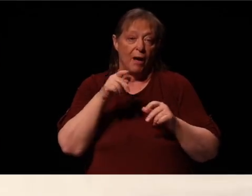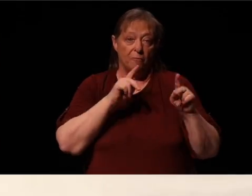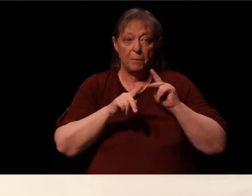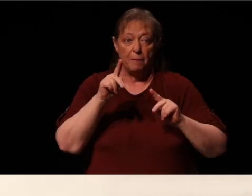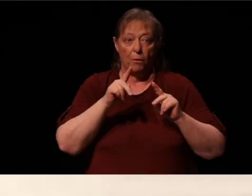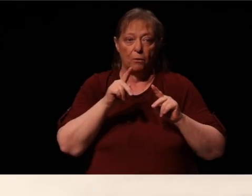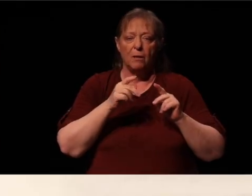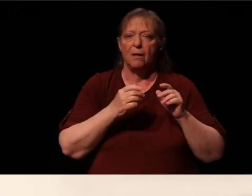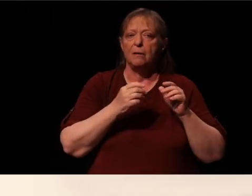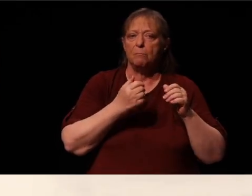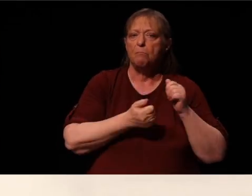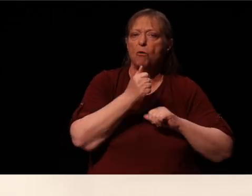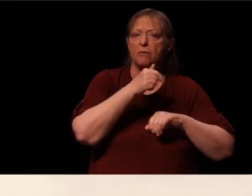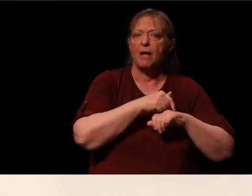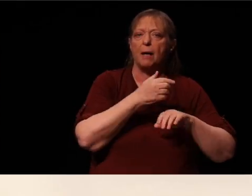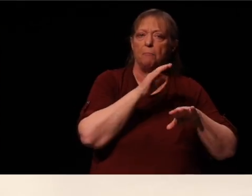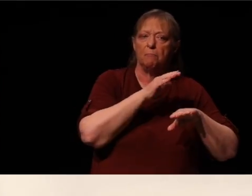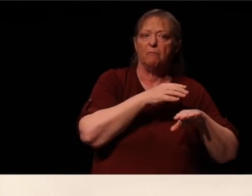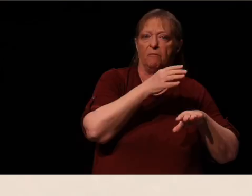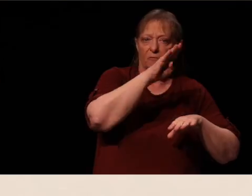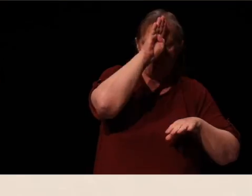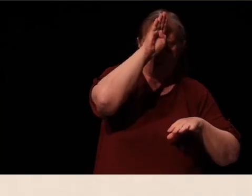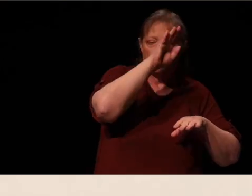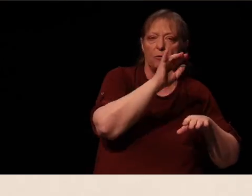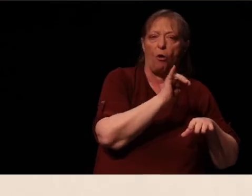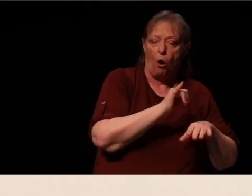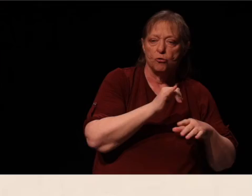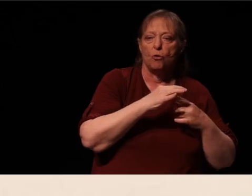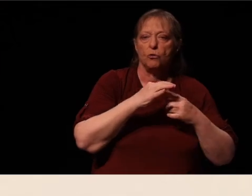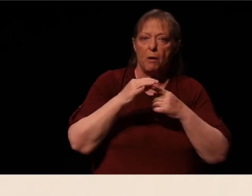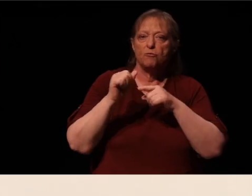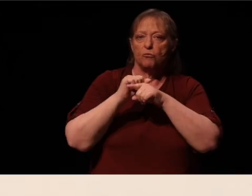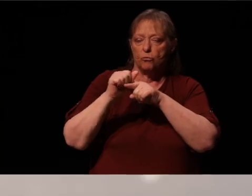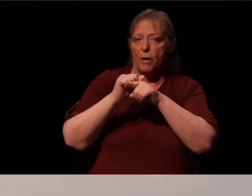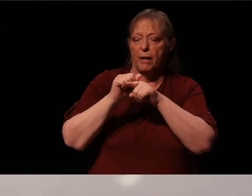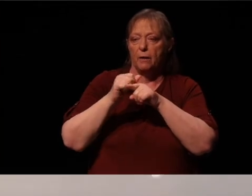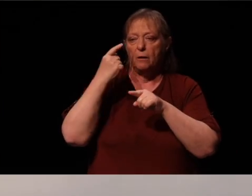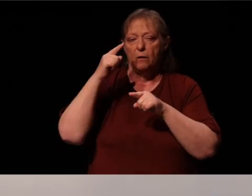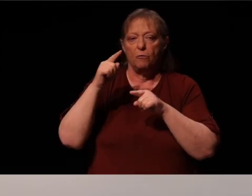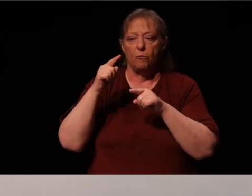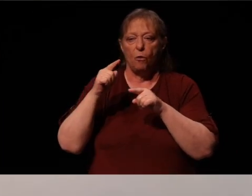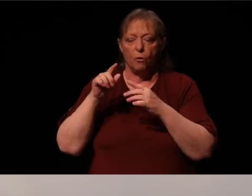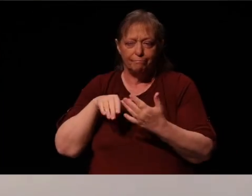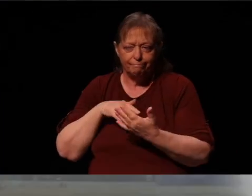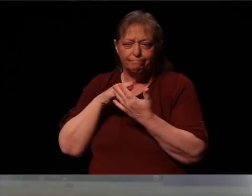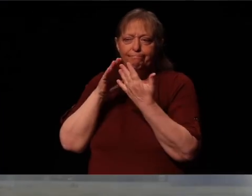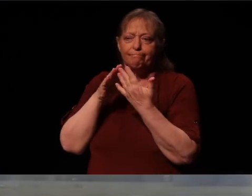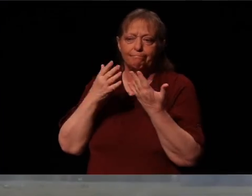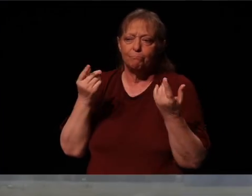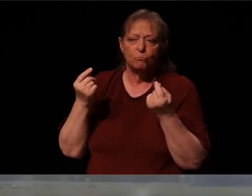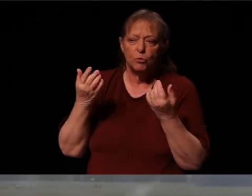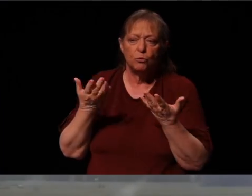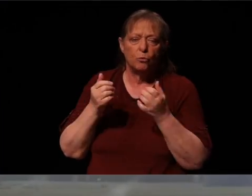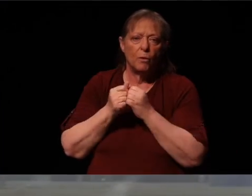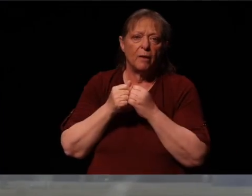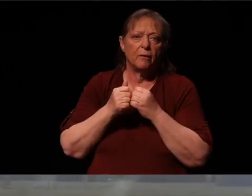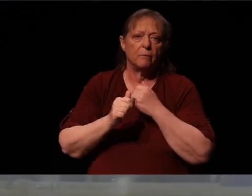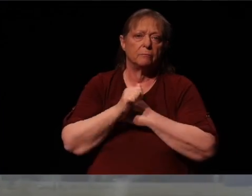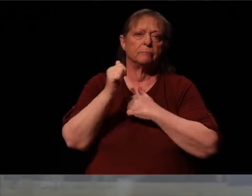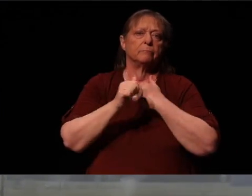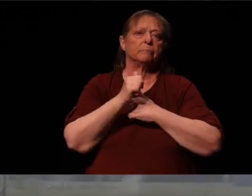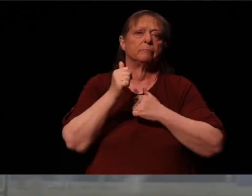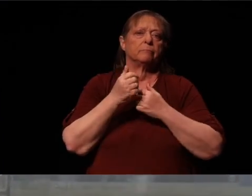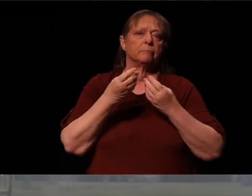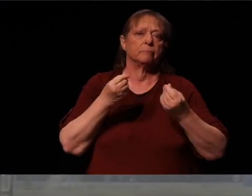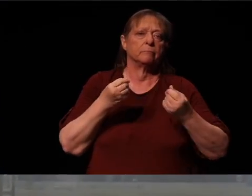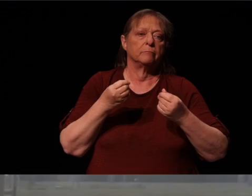have to have people, and typically they're on the fire departments, who are trained specially to be able to address those types of